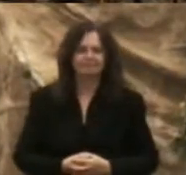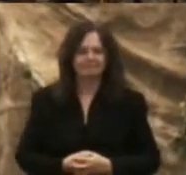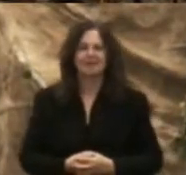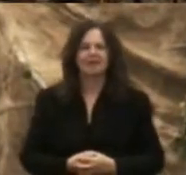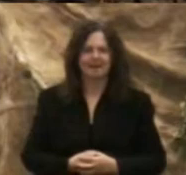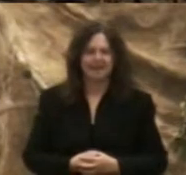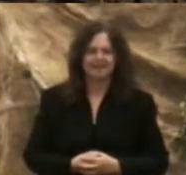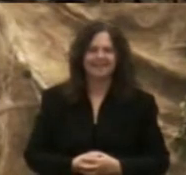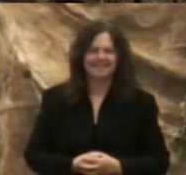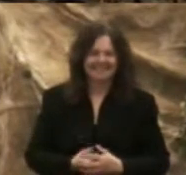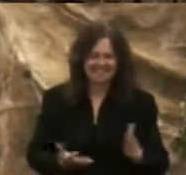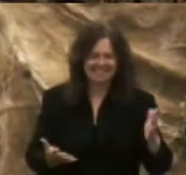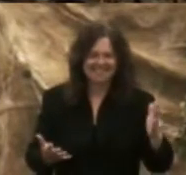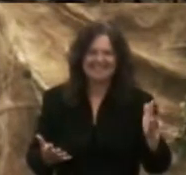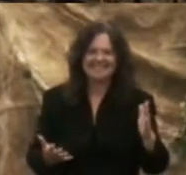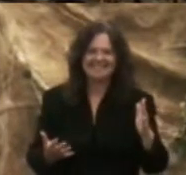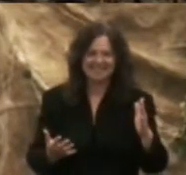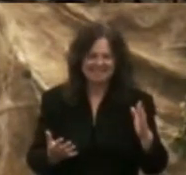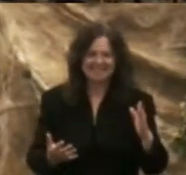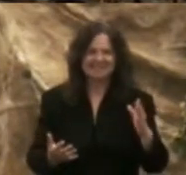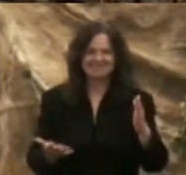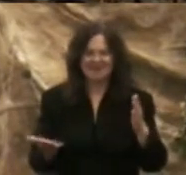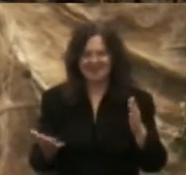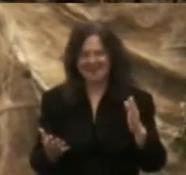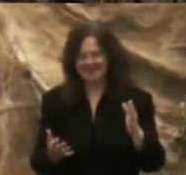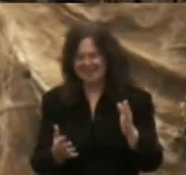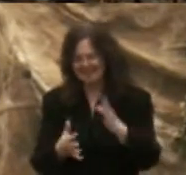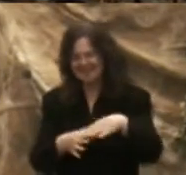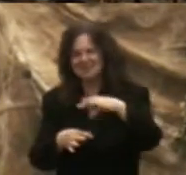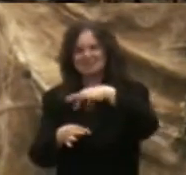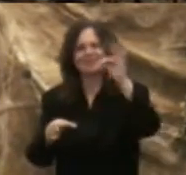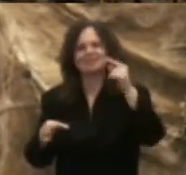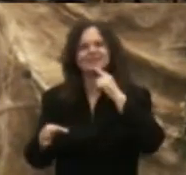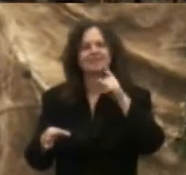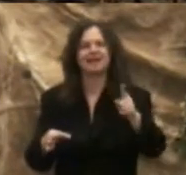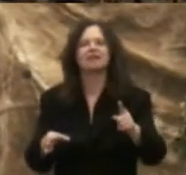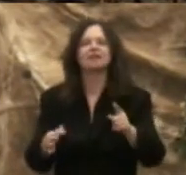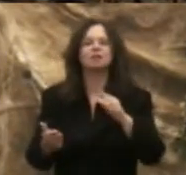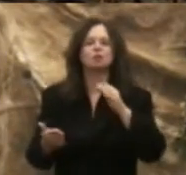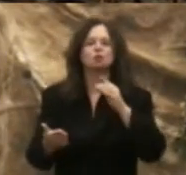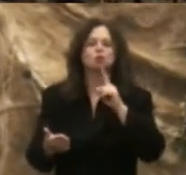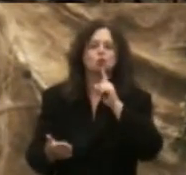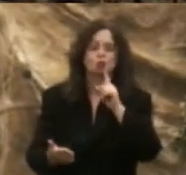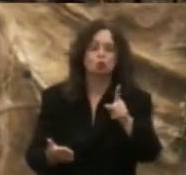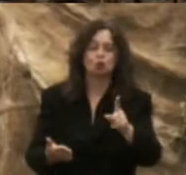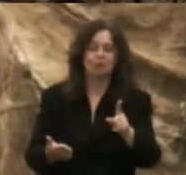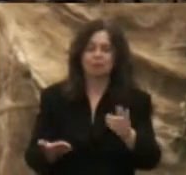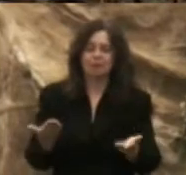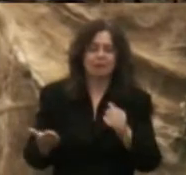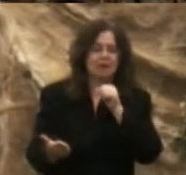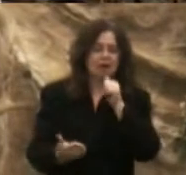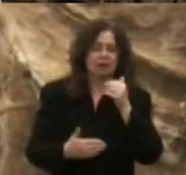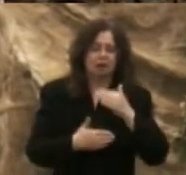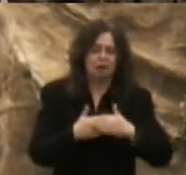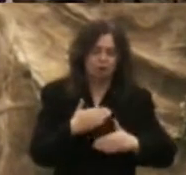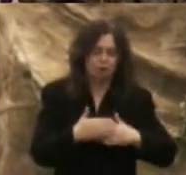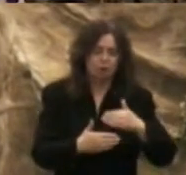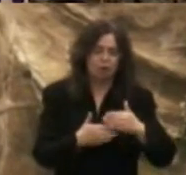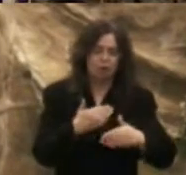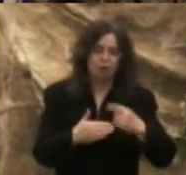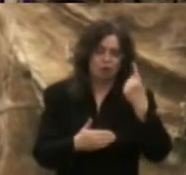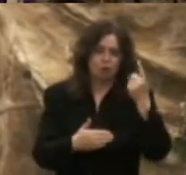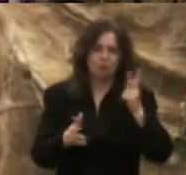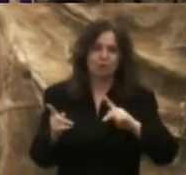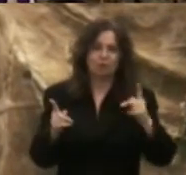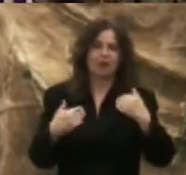These spirituals tell biblical truths. They may be truths that are uncomfortable for those who have